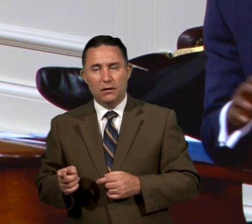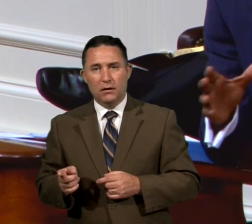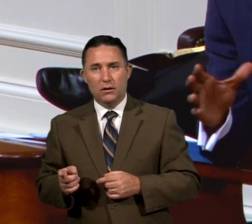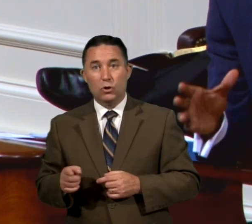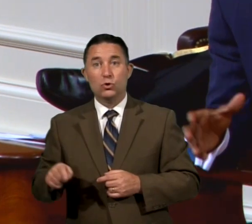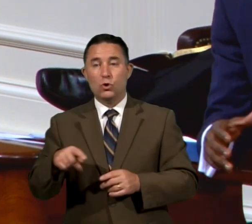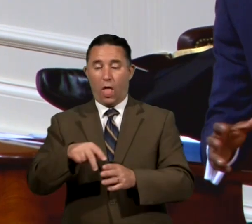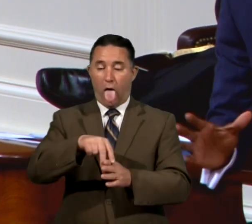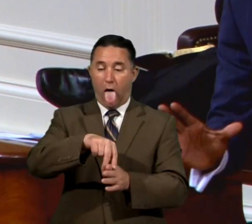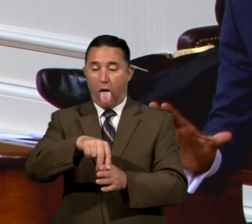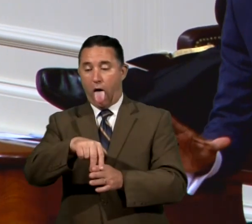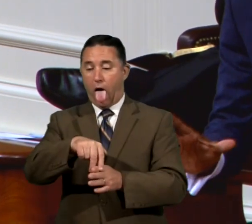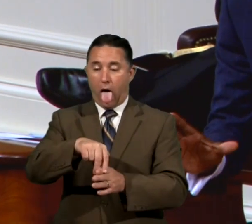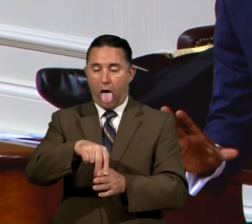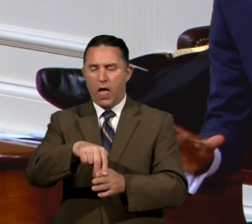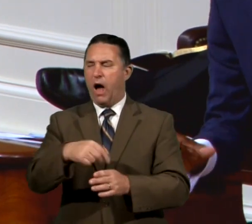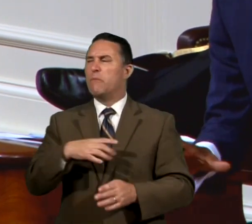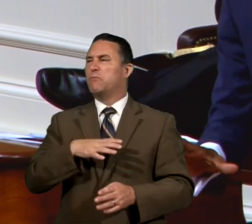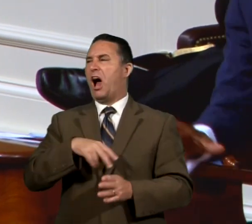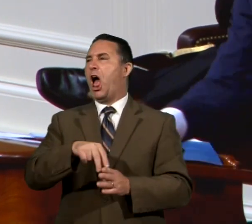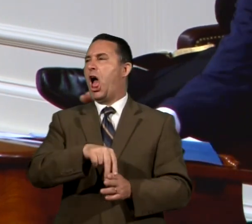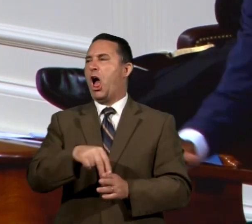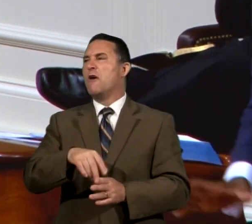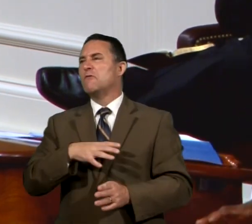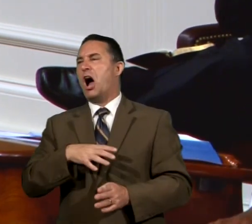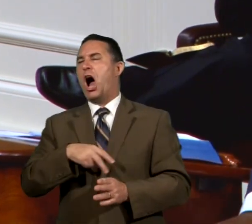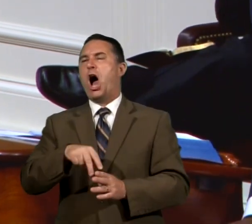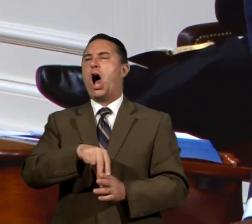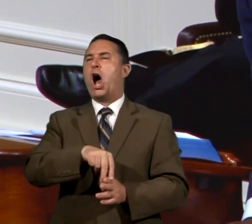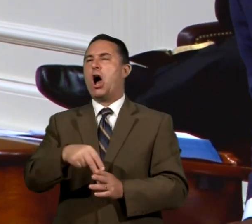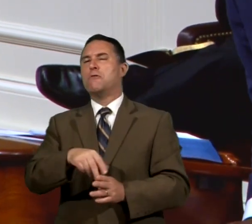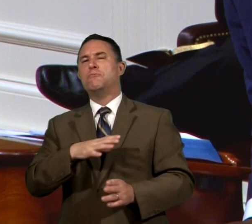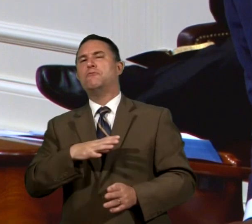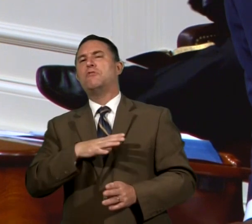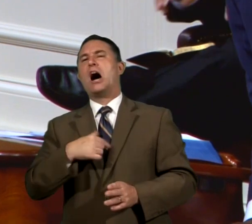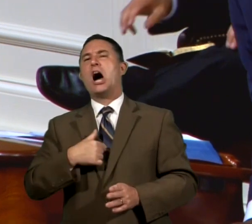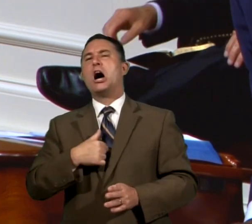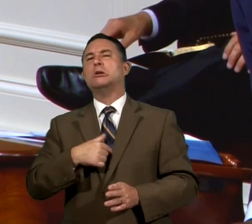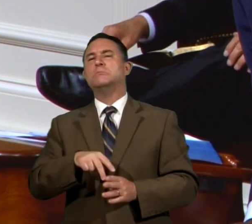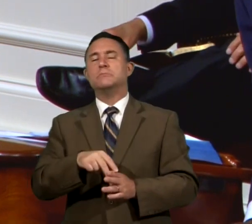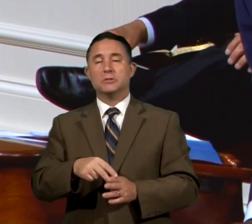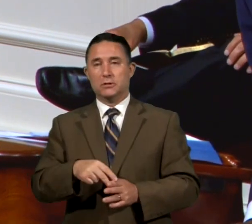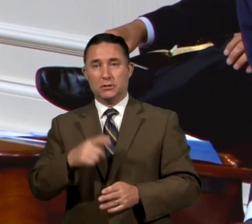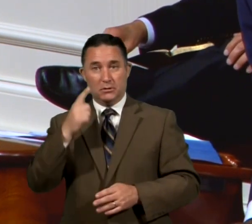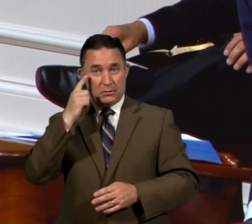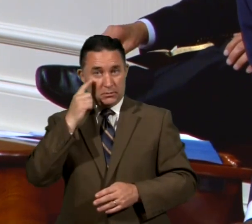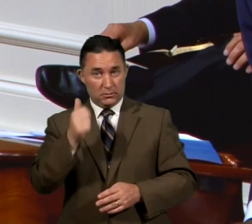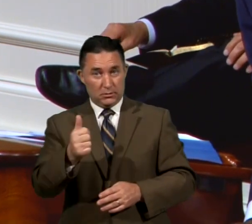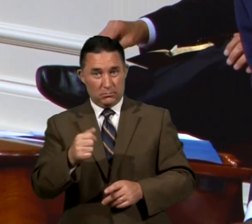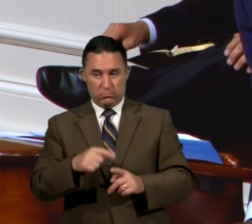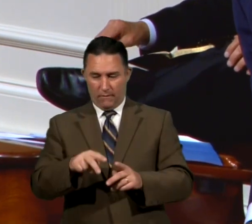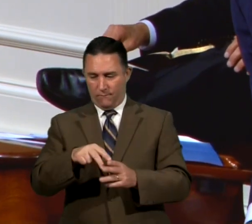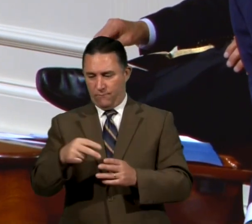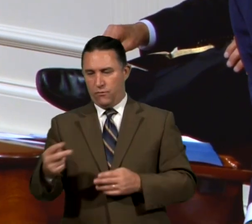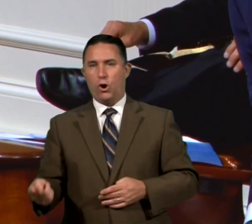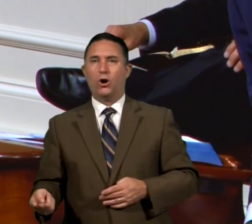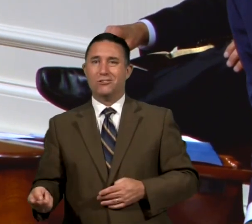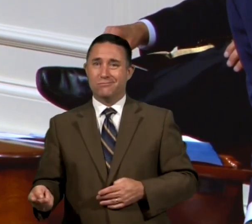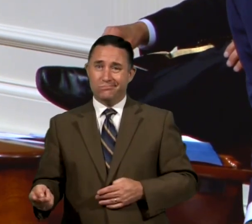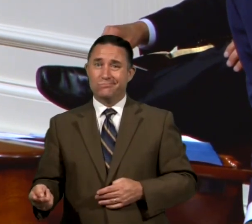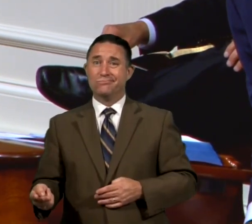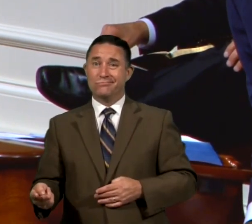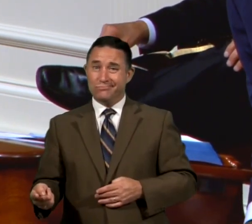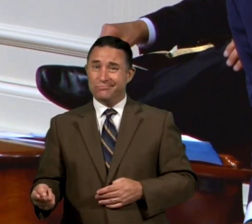If you're on the edge, you might say, I'm fine on the edge, man. Just let me hang out on the edge. You go ahead, but you can fall.